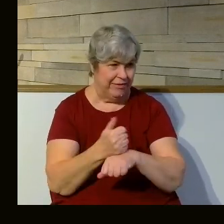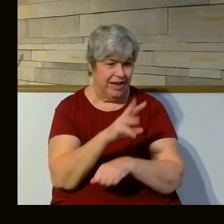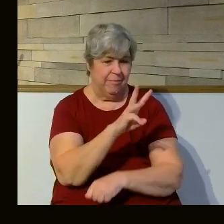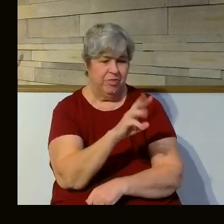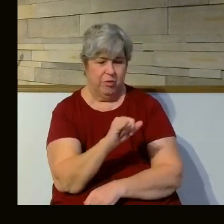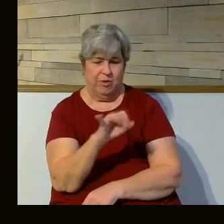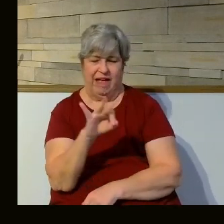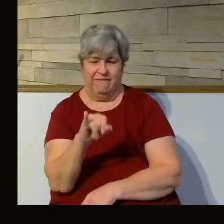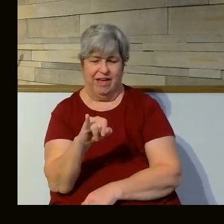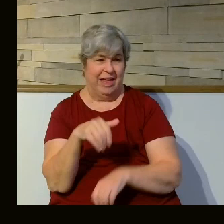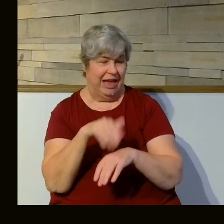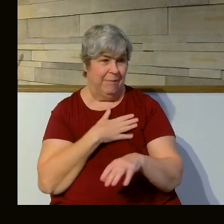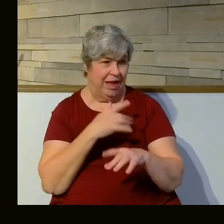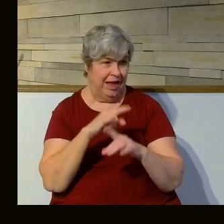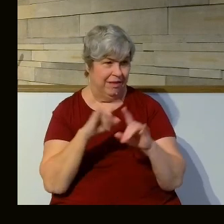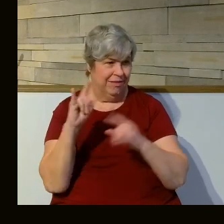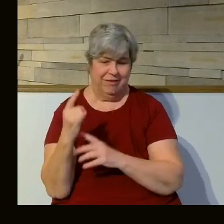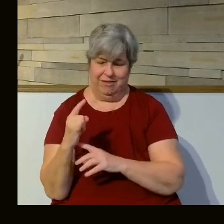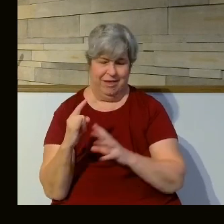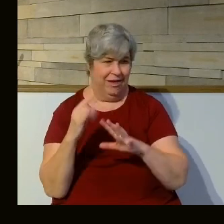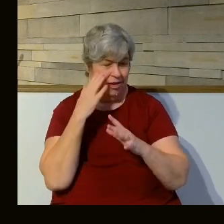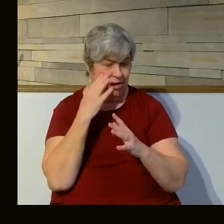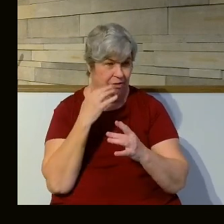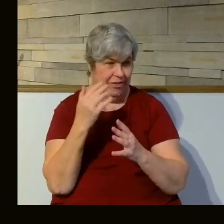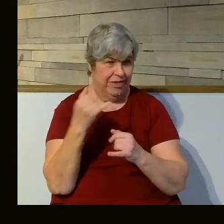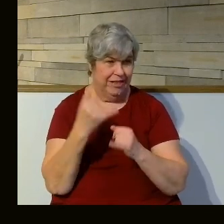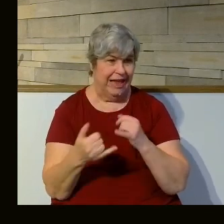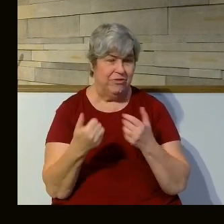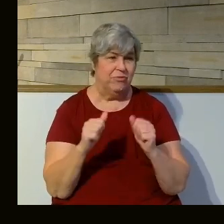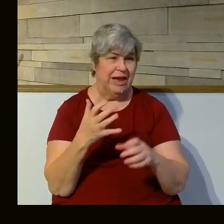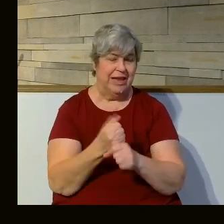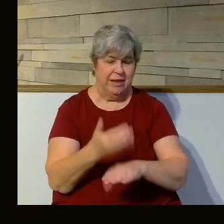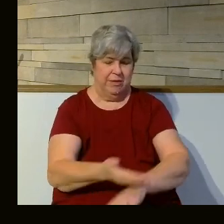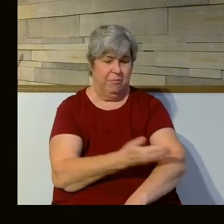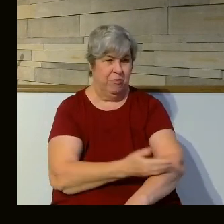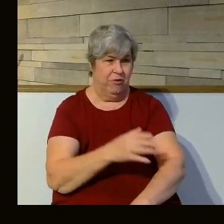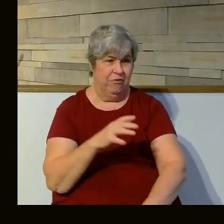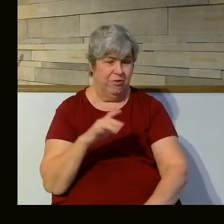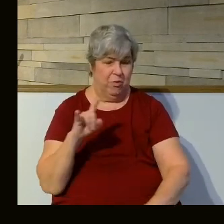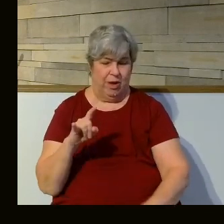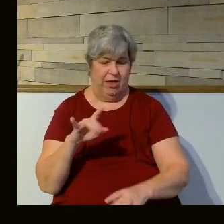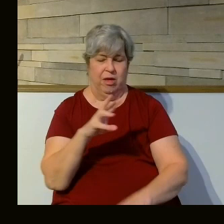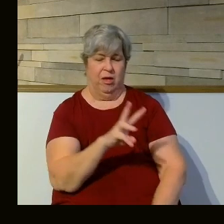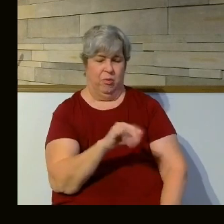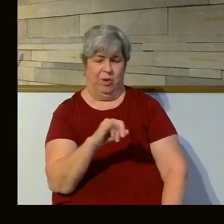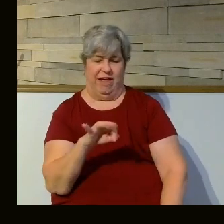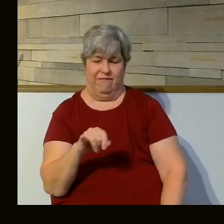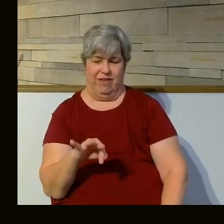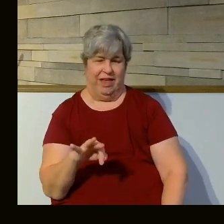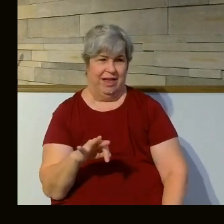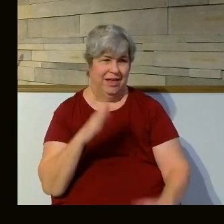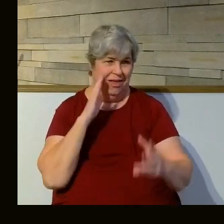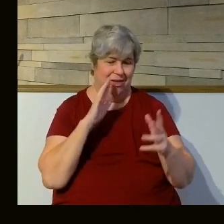house. And you know what you do? You know what the last resort of trying to get better Wi-Fi, after you wrap